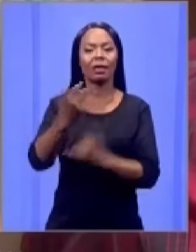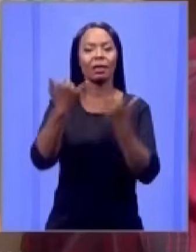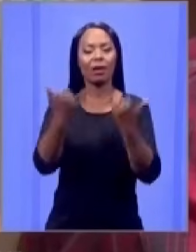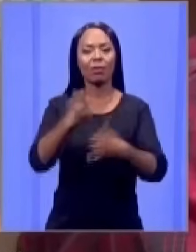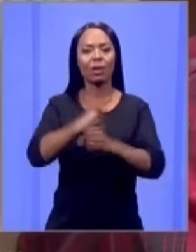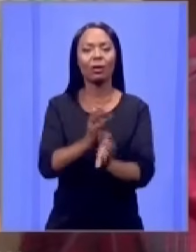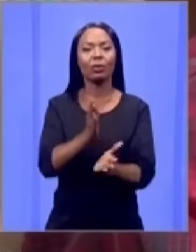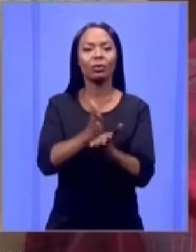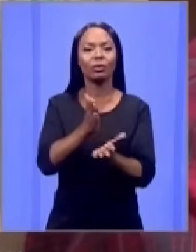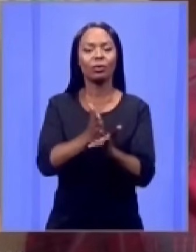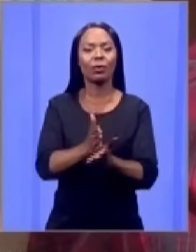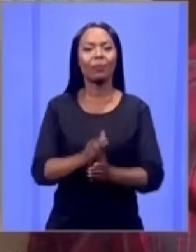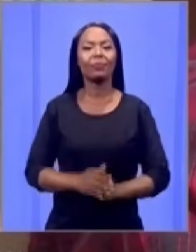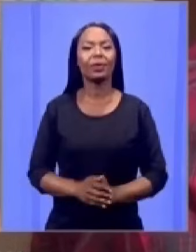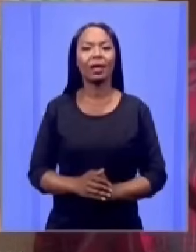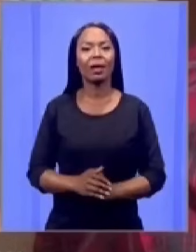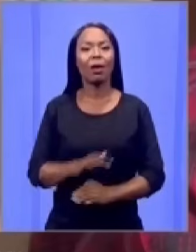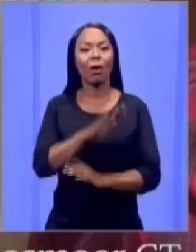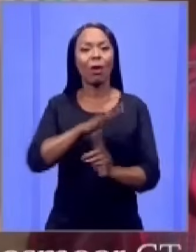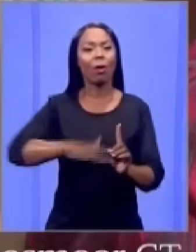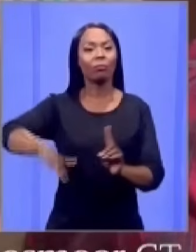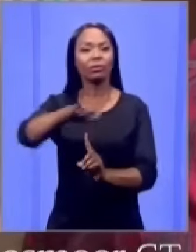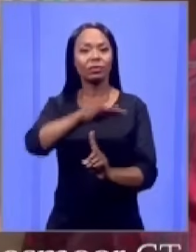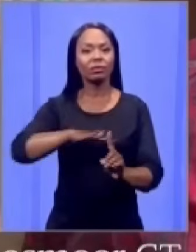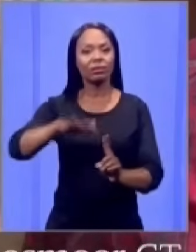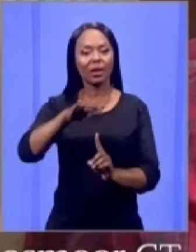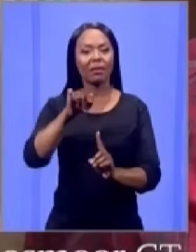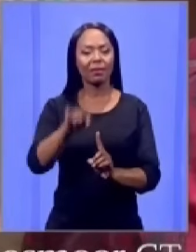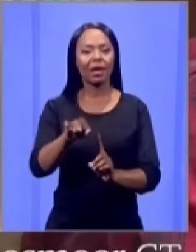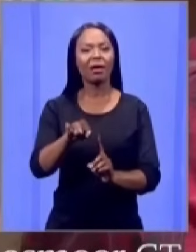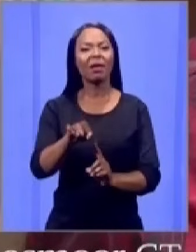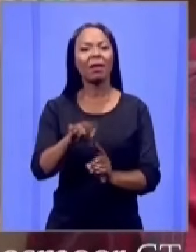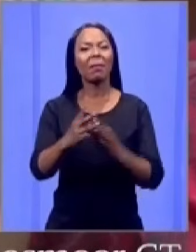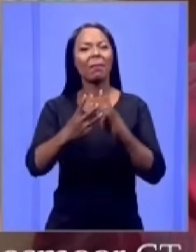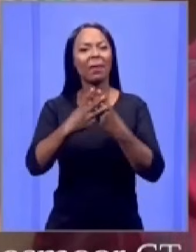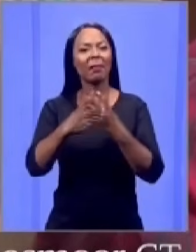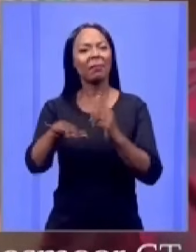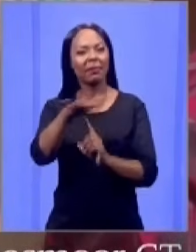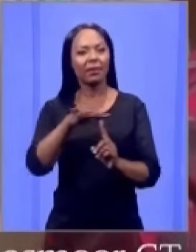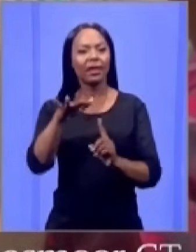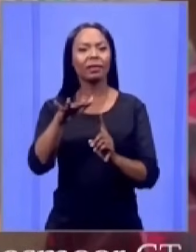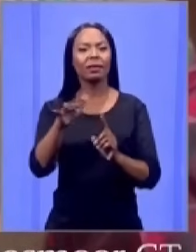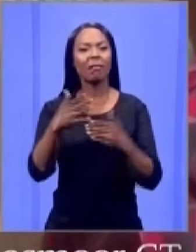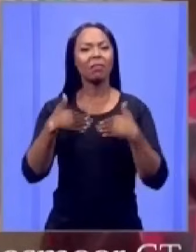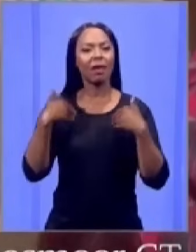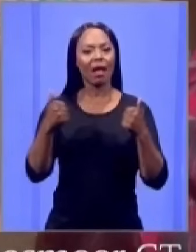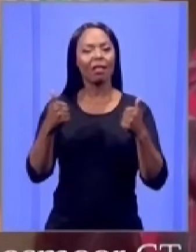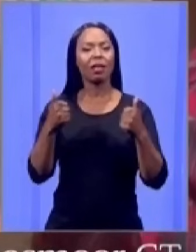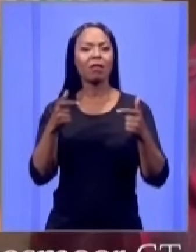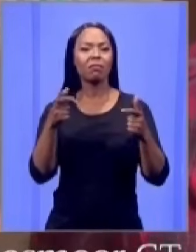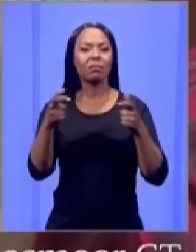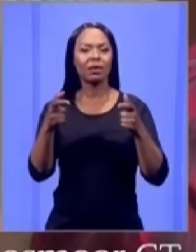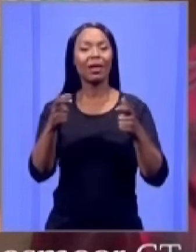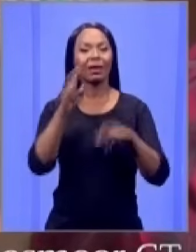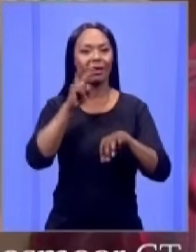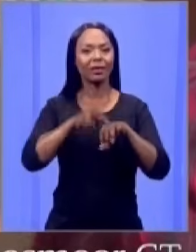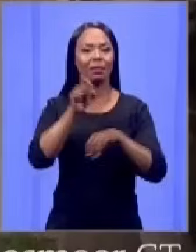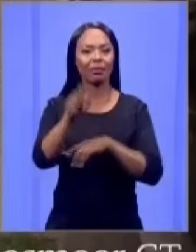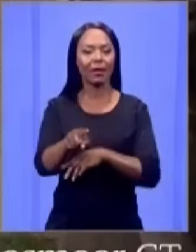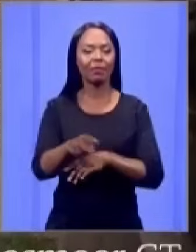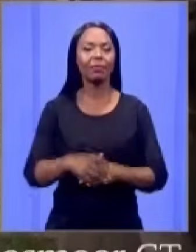that all our facilities maintain the standard of hygiene that is required